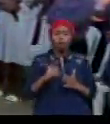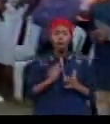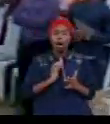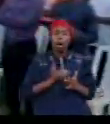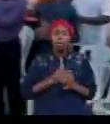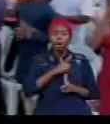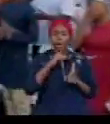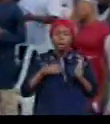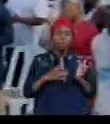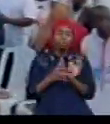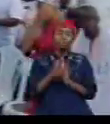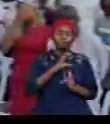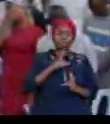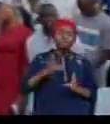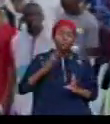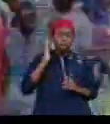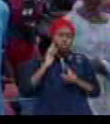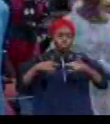of the earth.